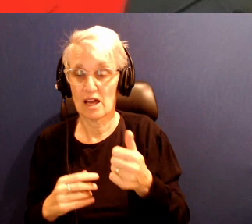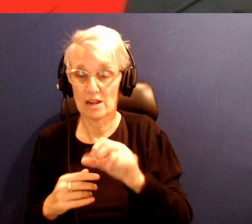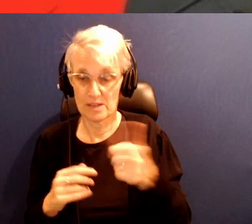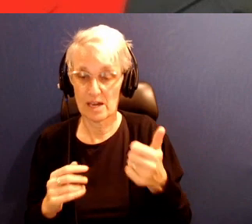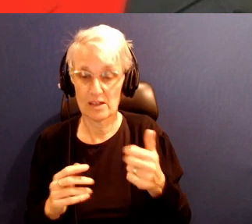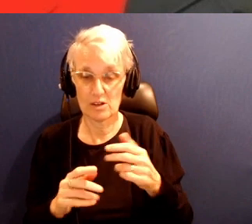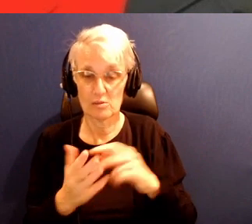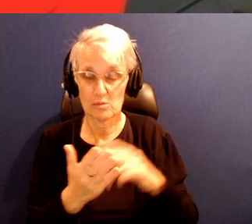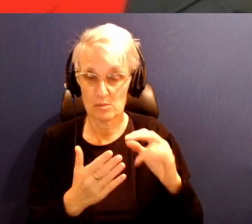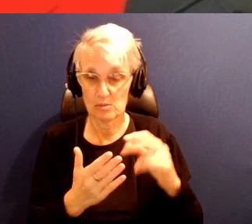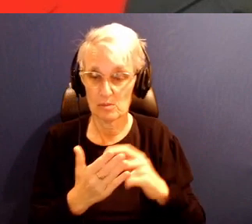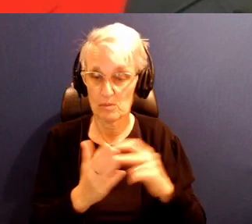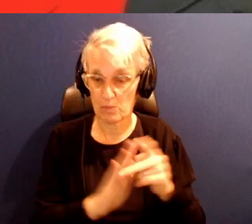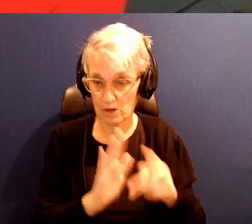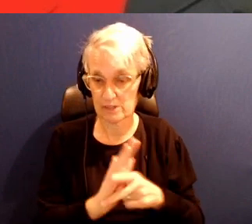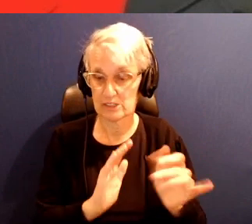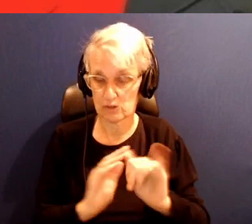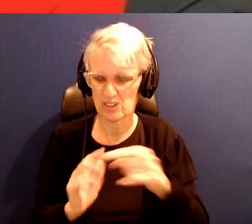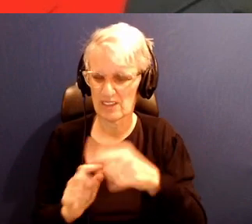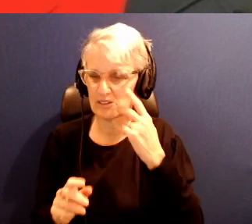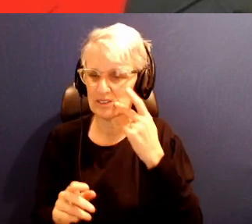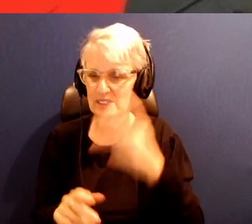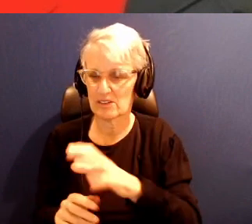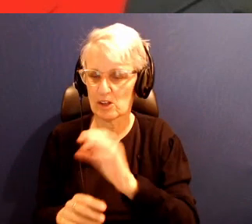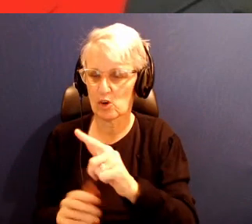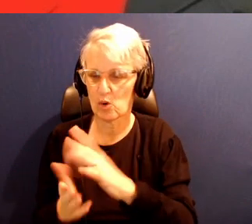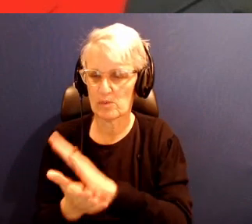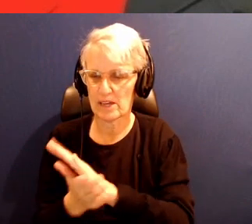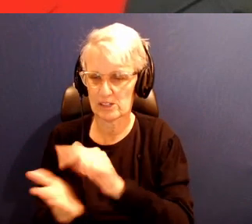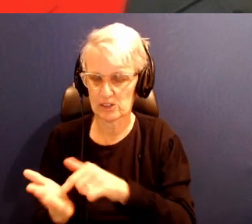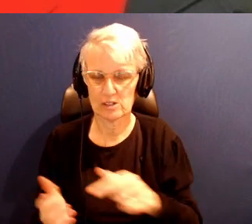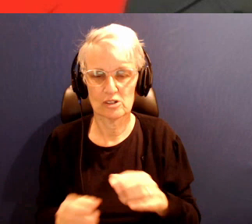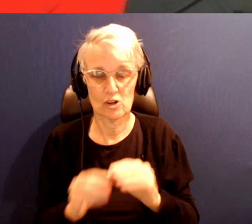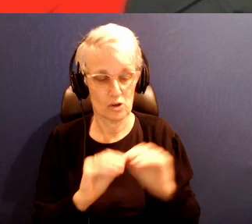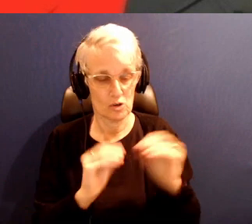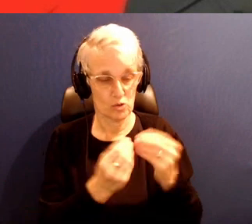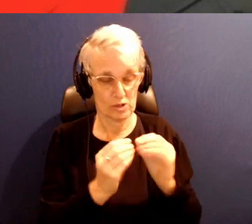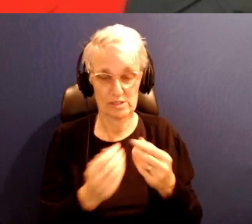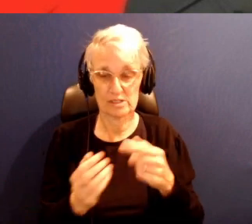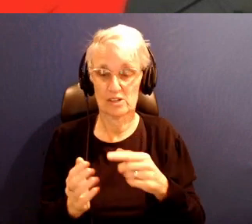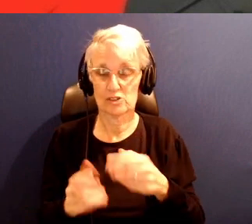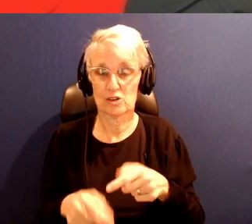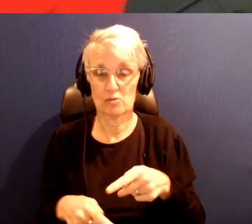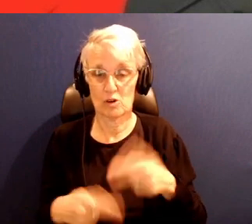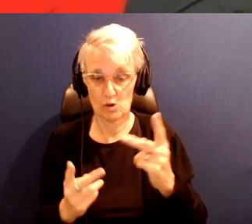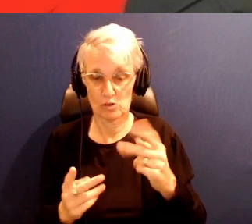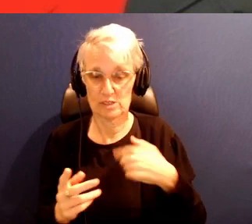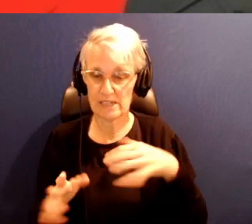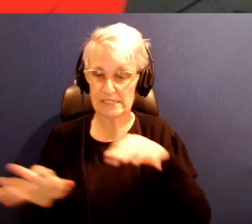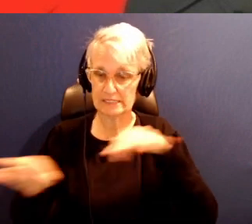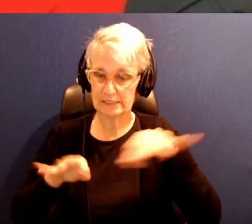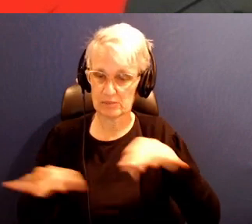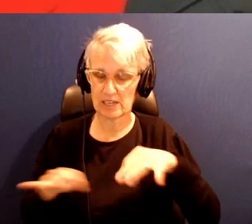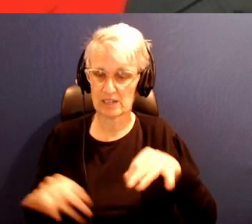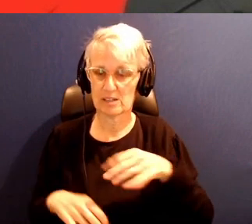applicable policies detailed in the call page. It is most important that organizations propose and